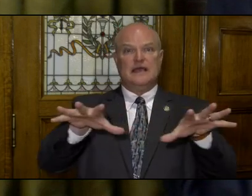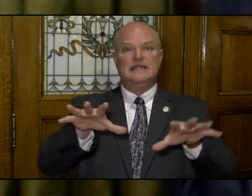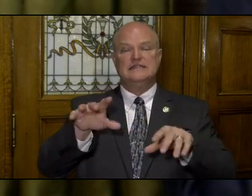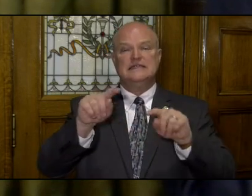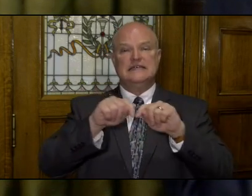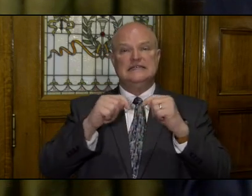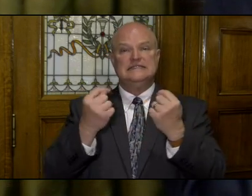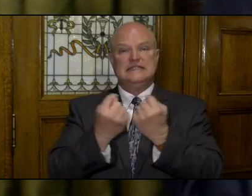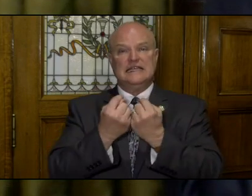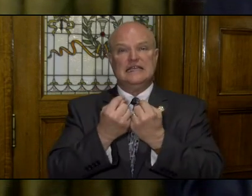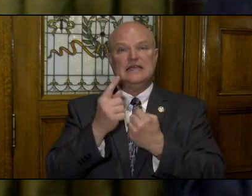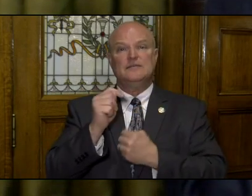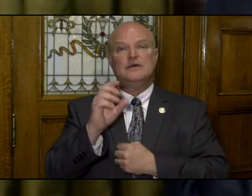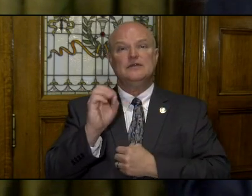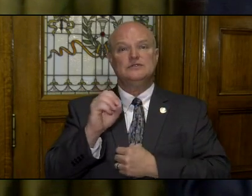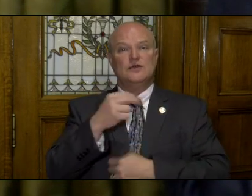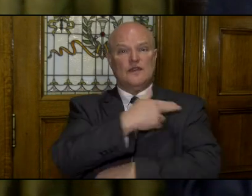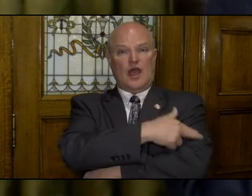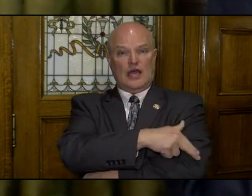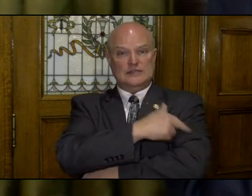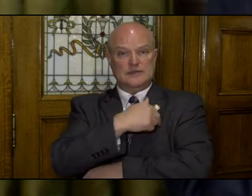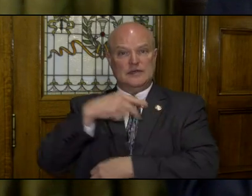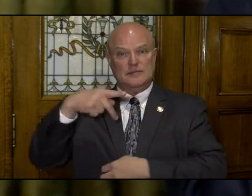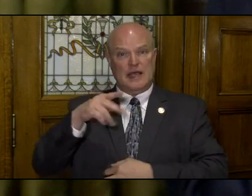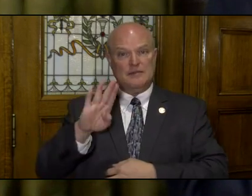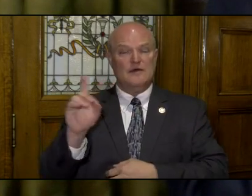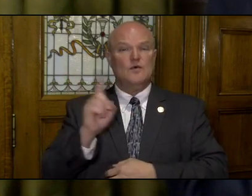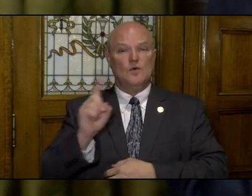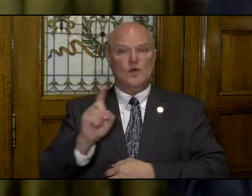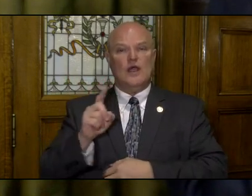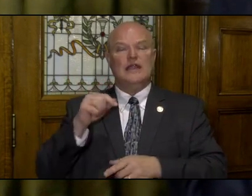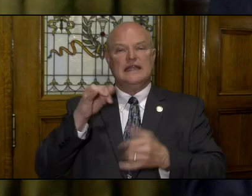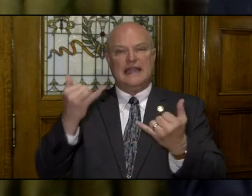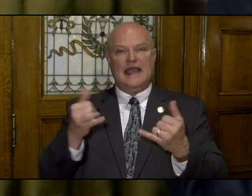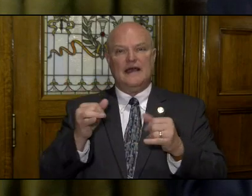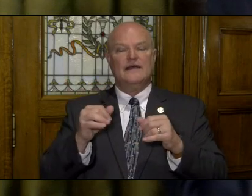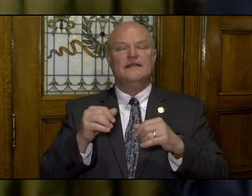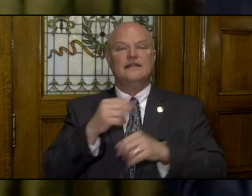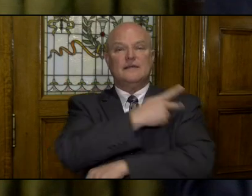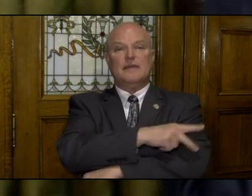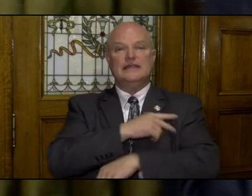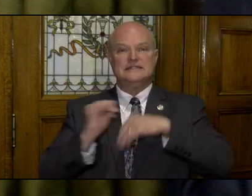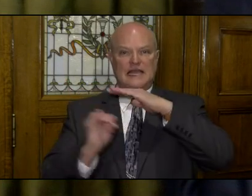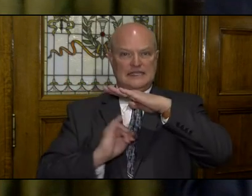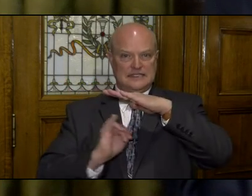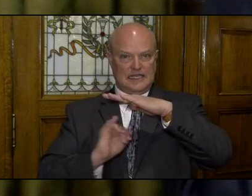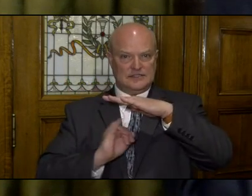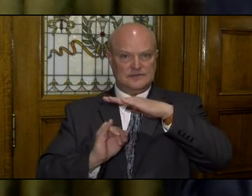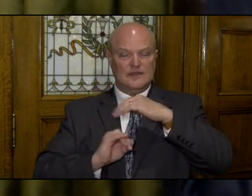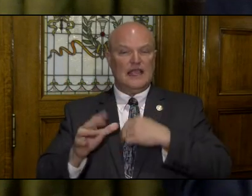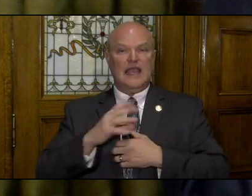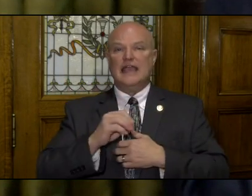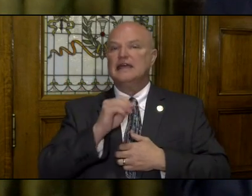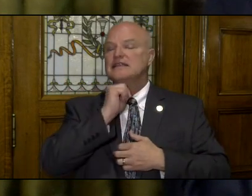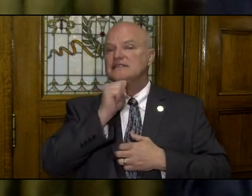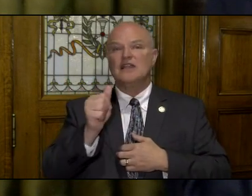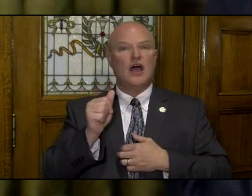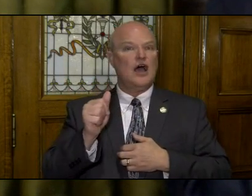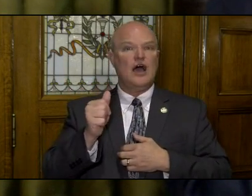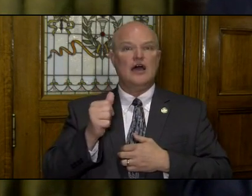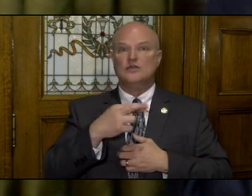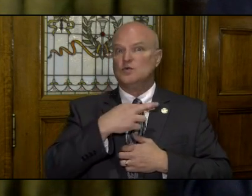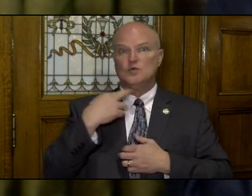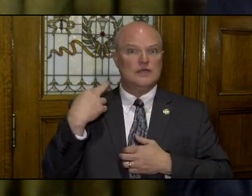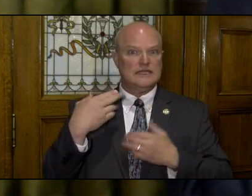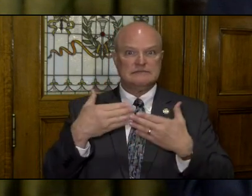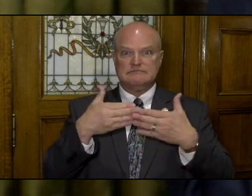team to the hospital where the patient is in isolation, and there's not any general